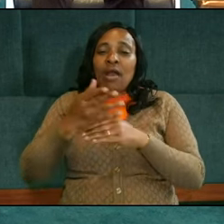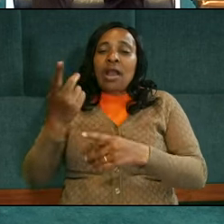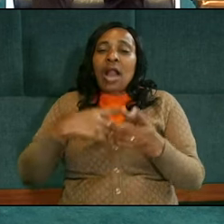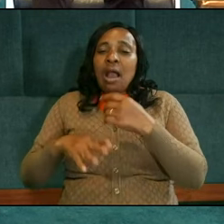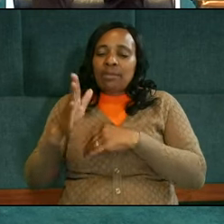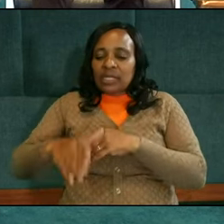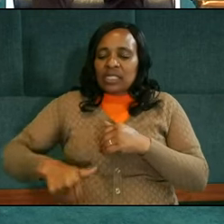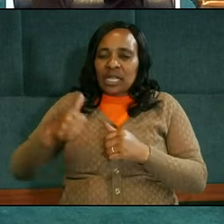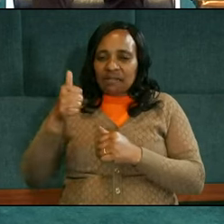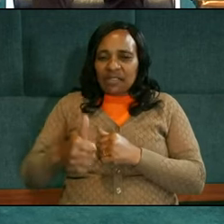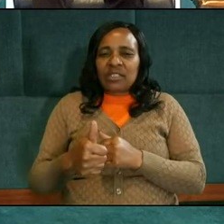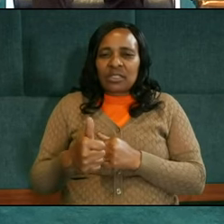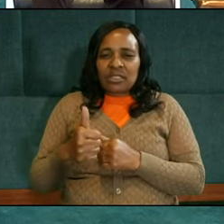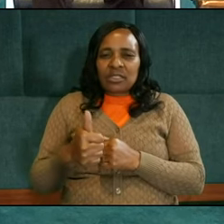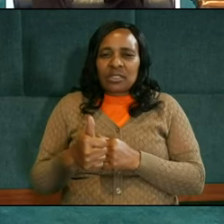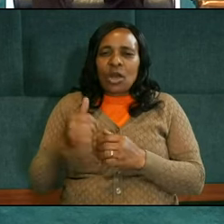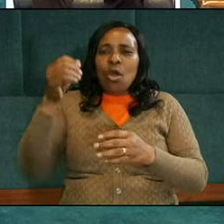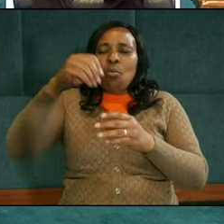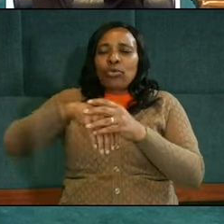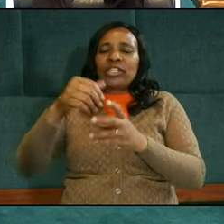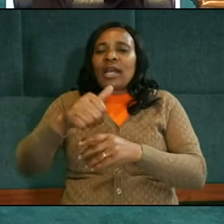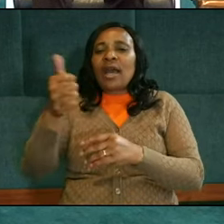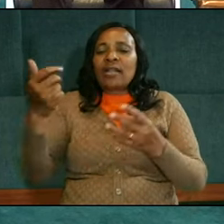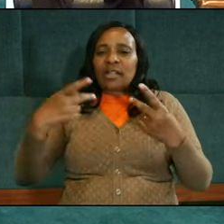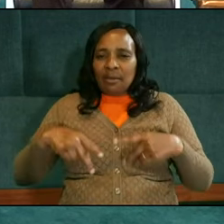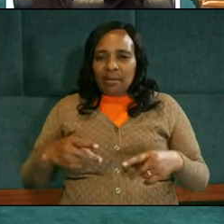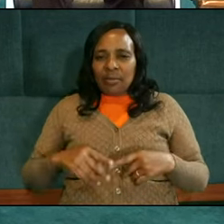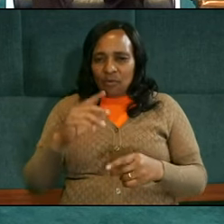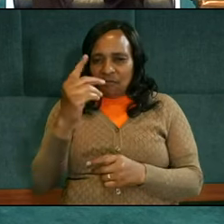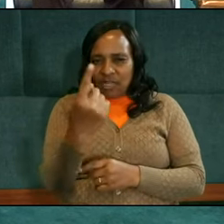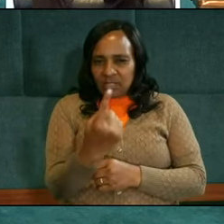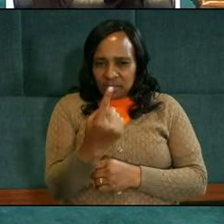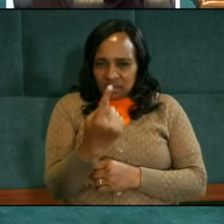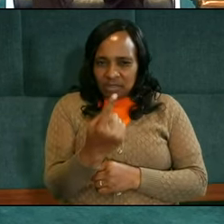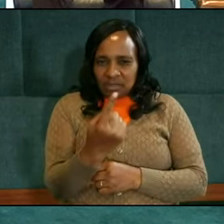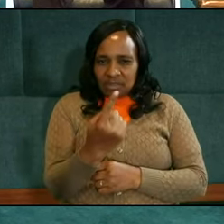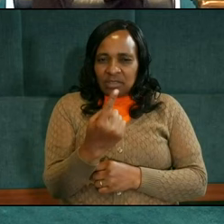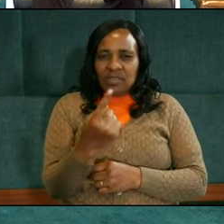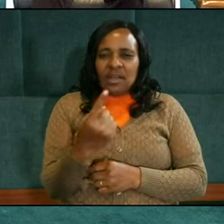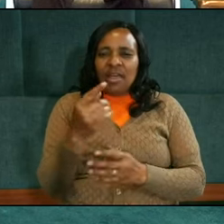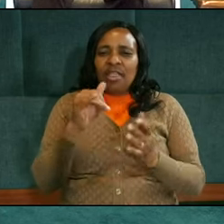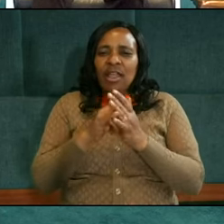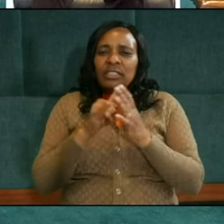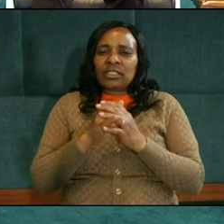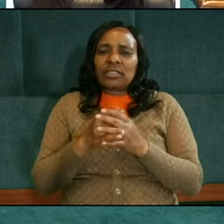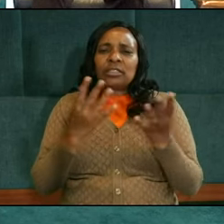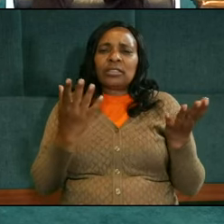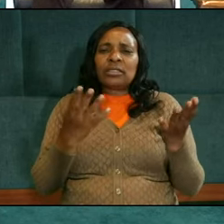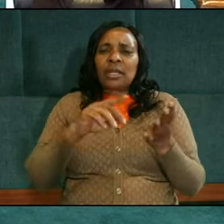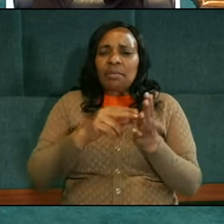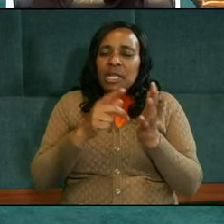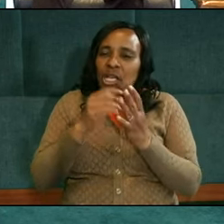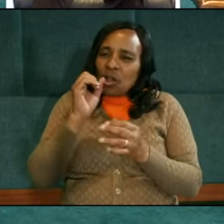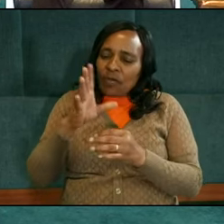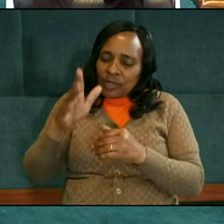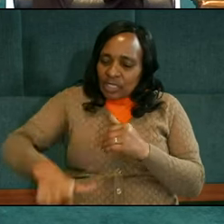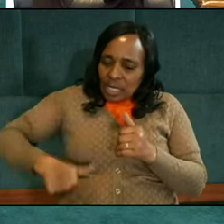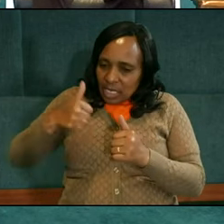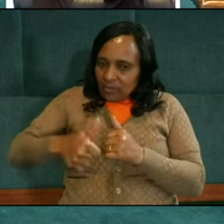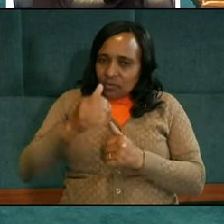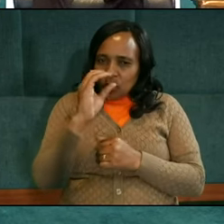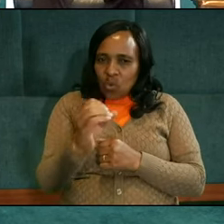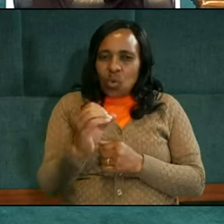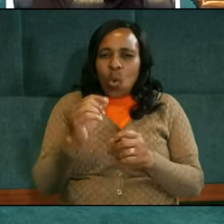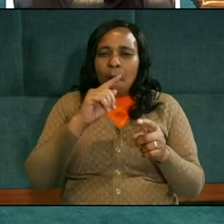is putting other people's will first. Mm. And that's literally the definition of selflessness. Mm.